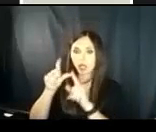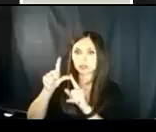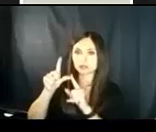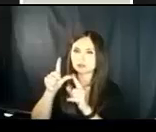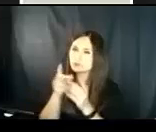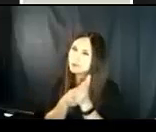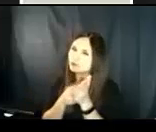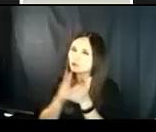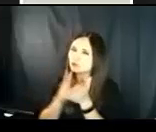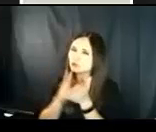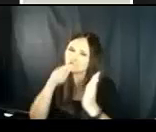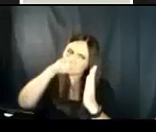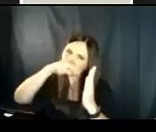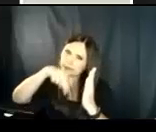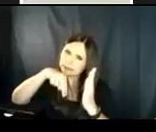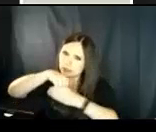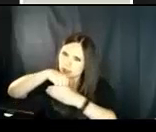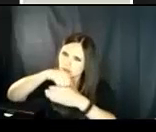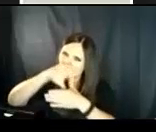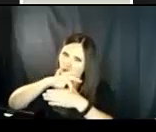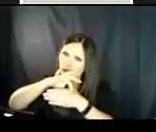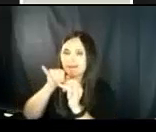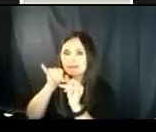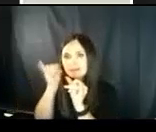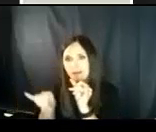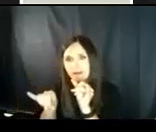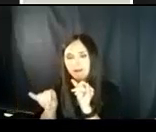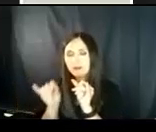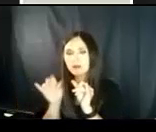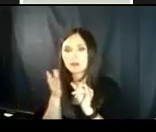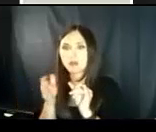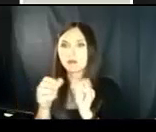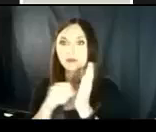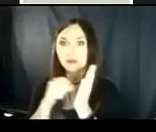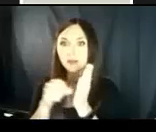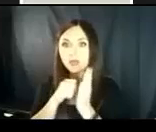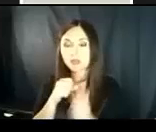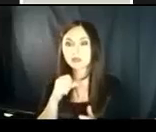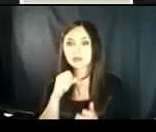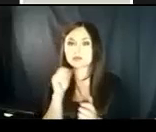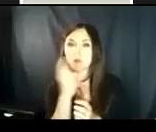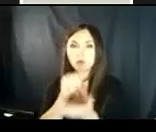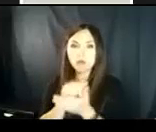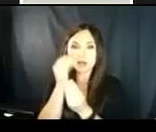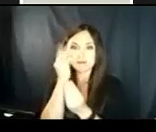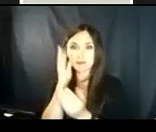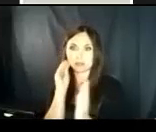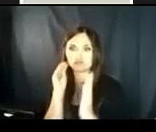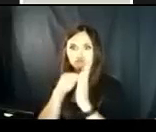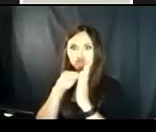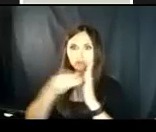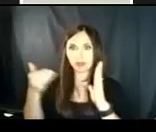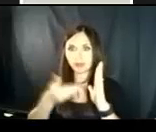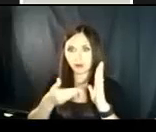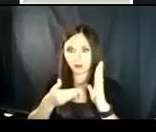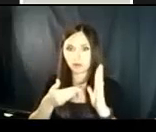content and that our students stay on that page and that we try to put all that information in there. Something that